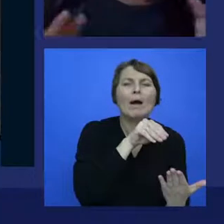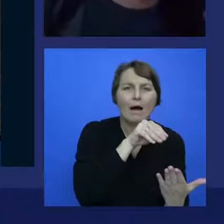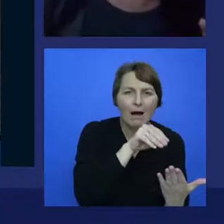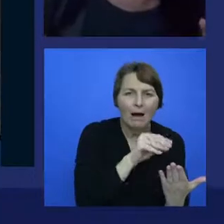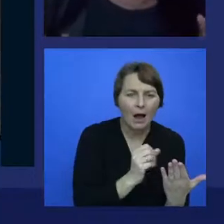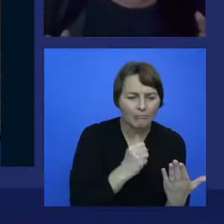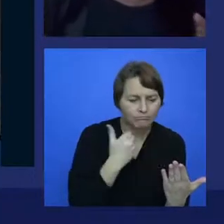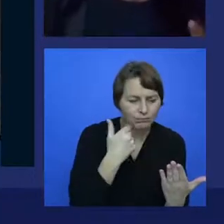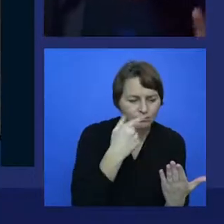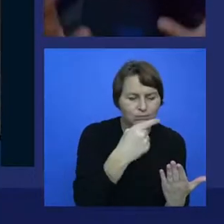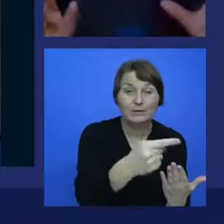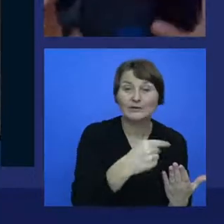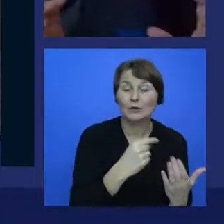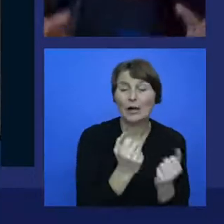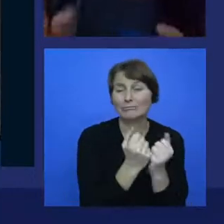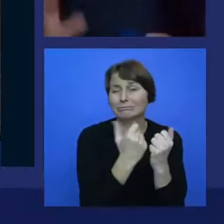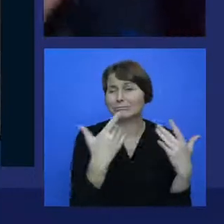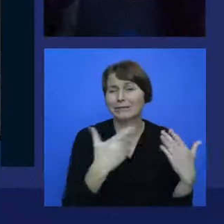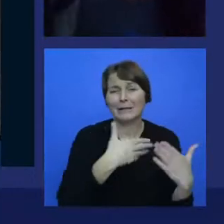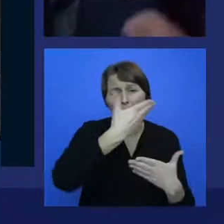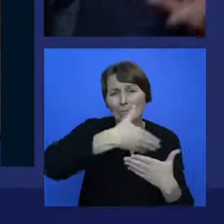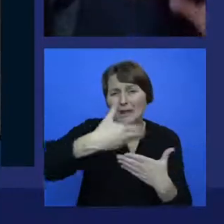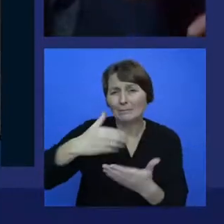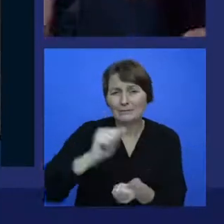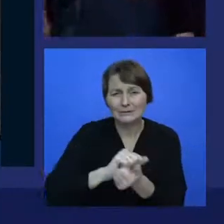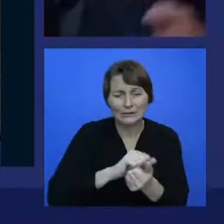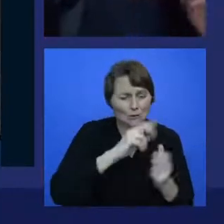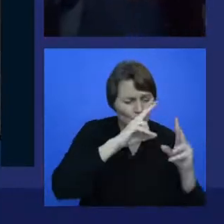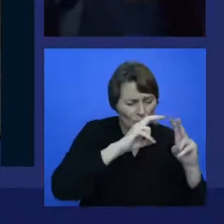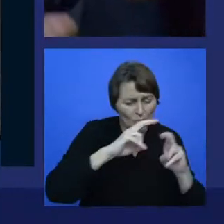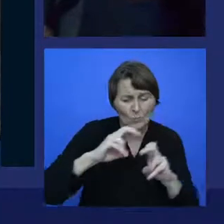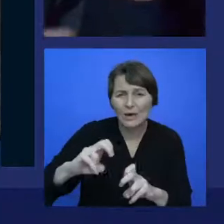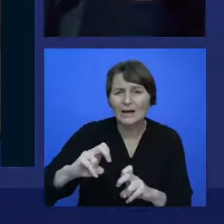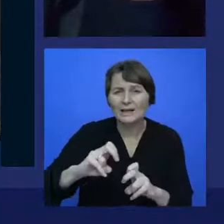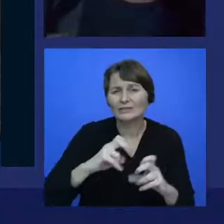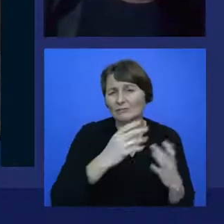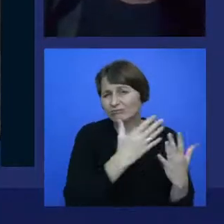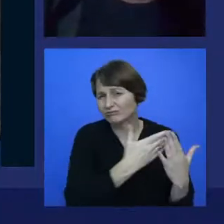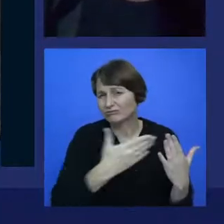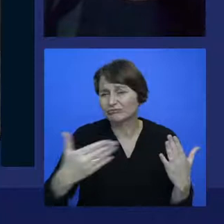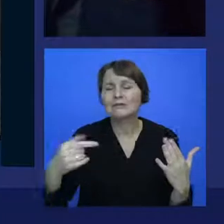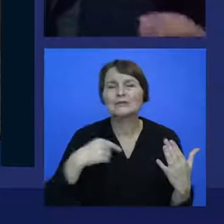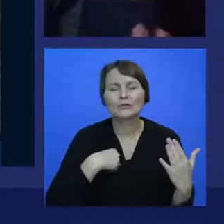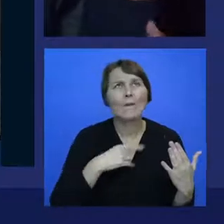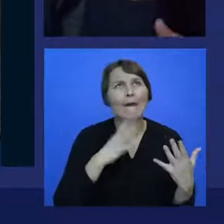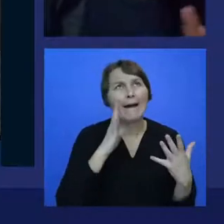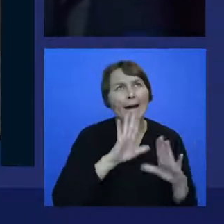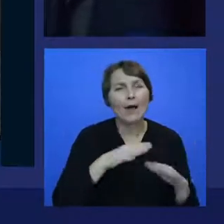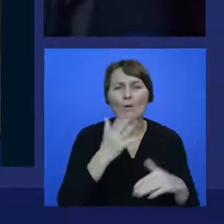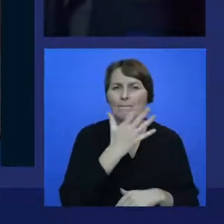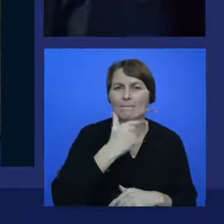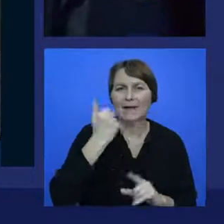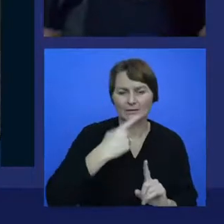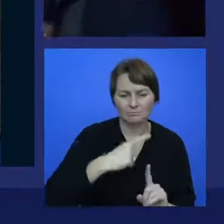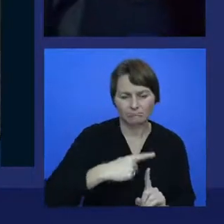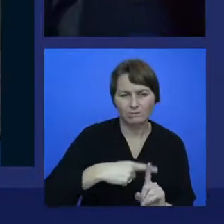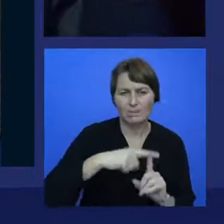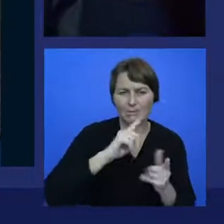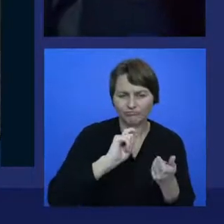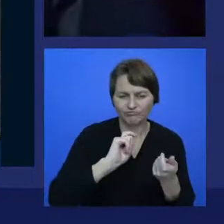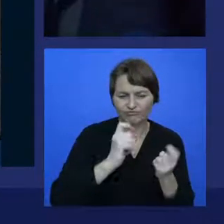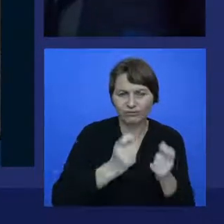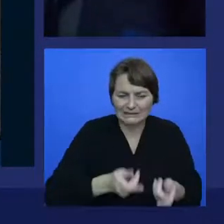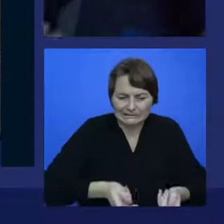hundreds of research papers that you could read on different things you can do to build a better model. And that's really the question